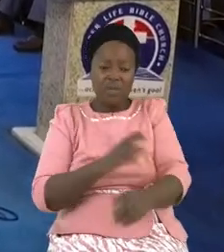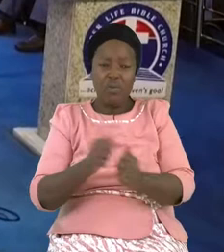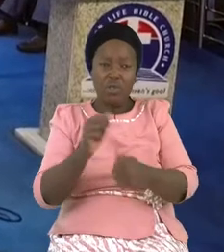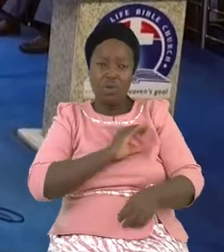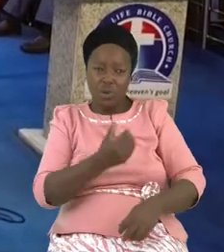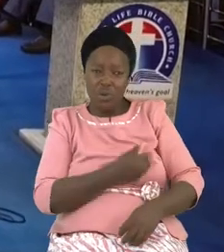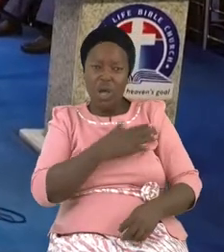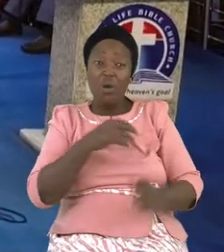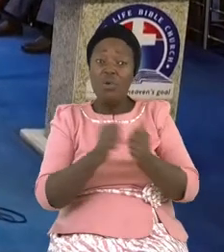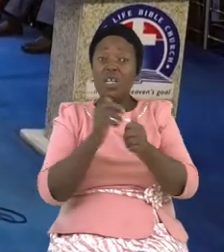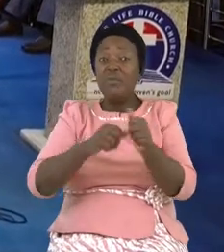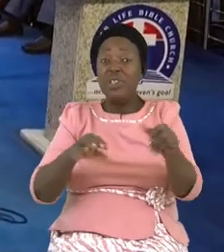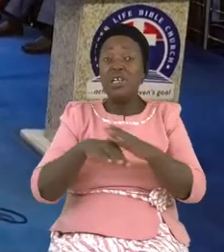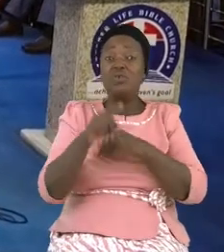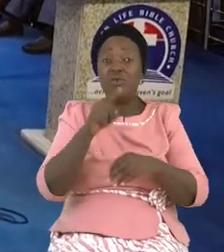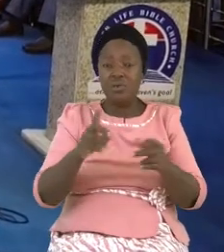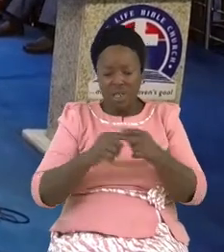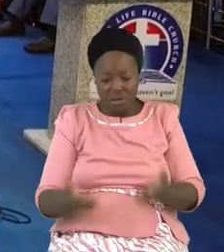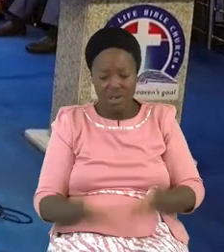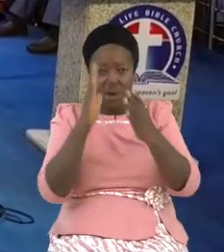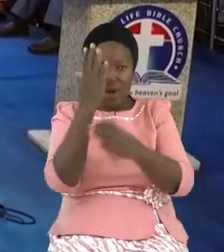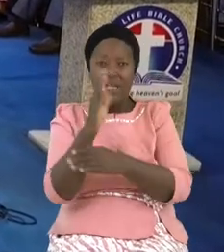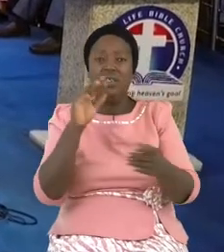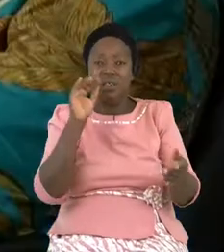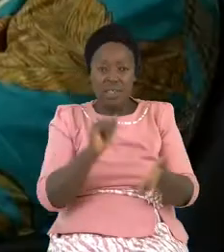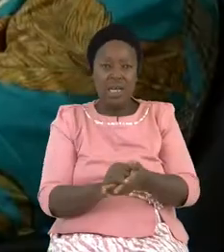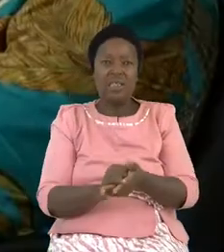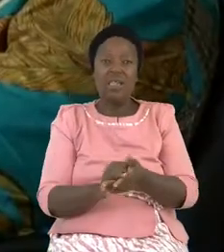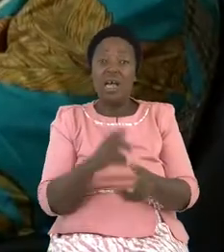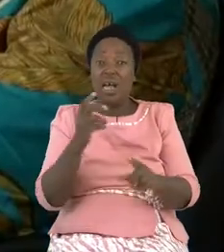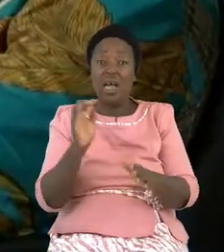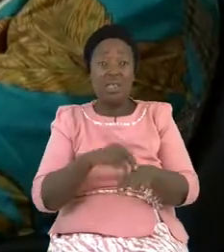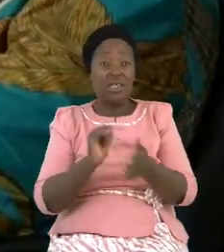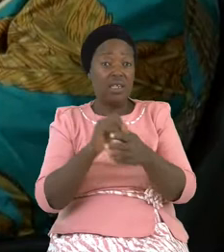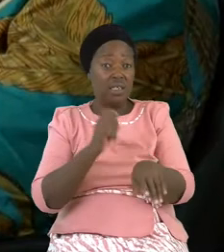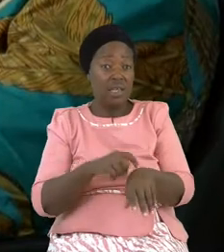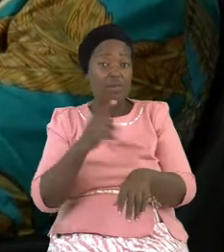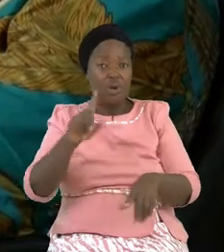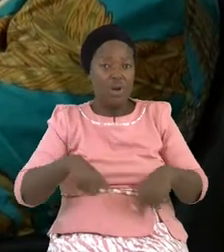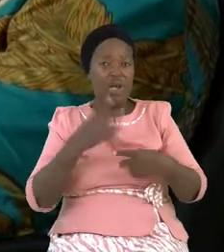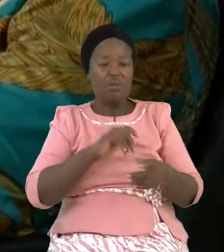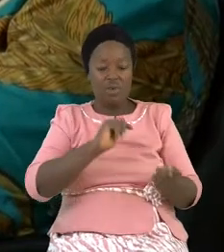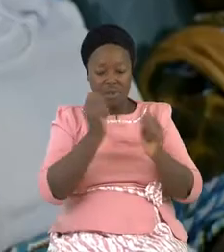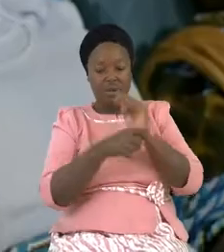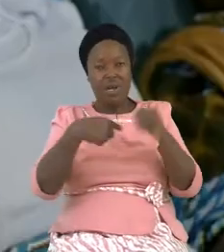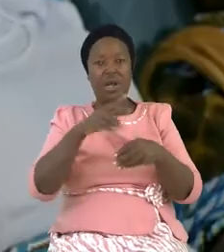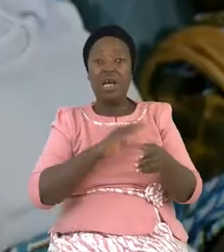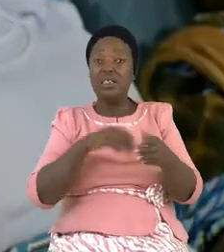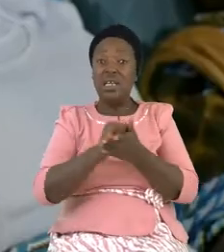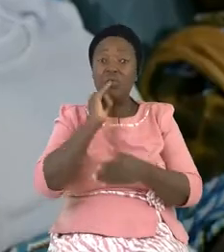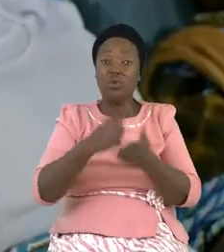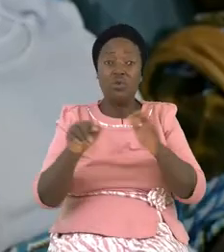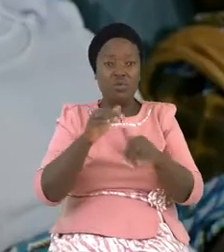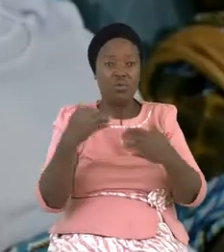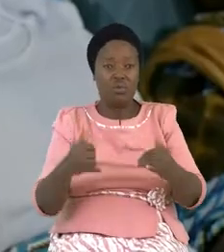that hand, at that moment your life will turn around. And that's what you are going to do tonight. When you raise up